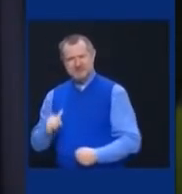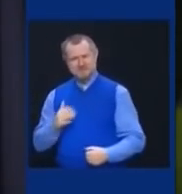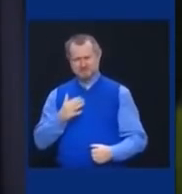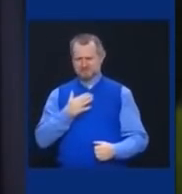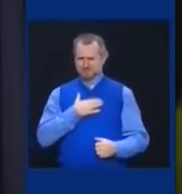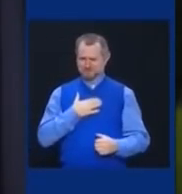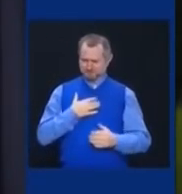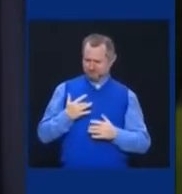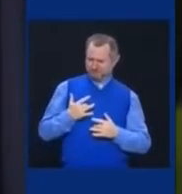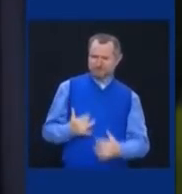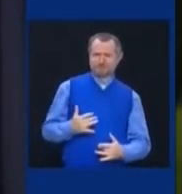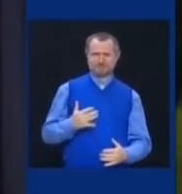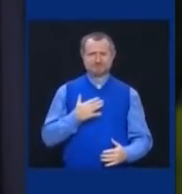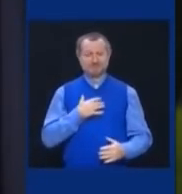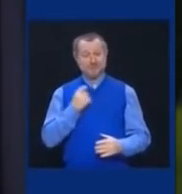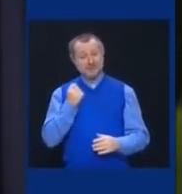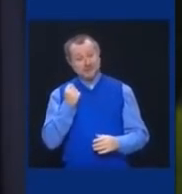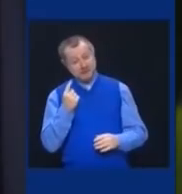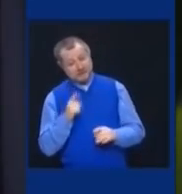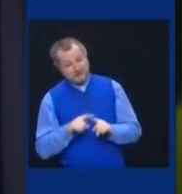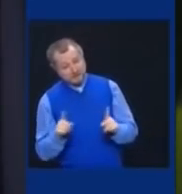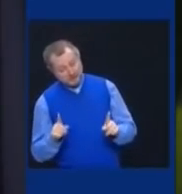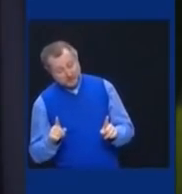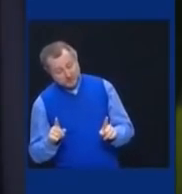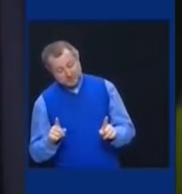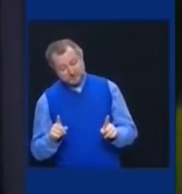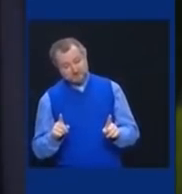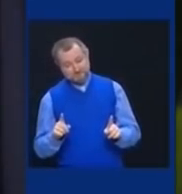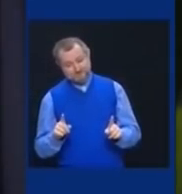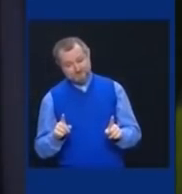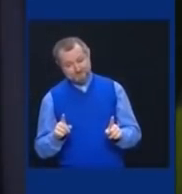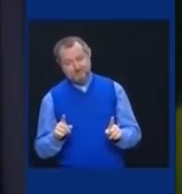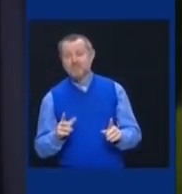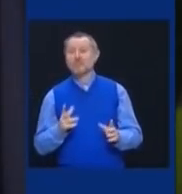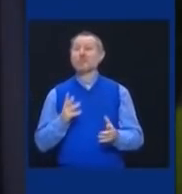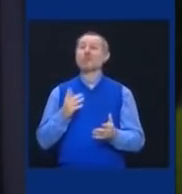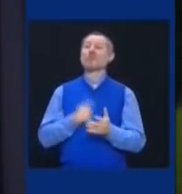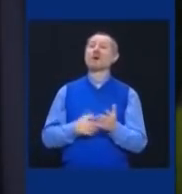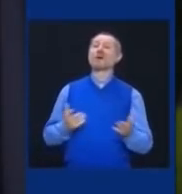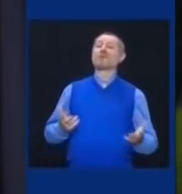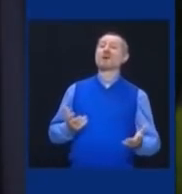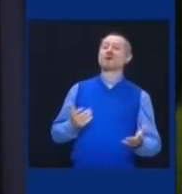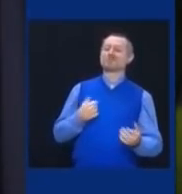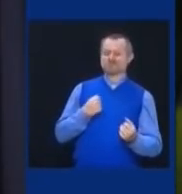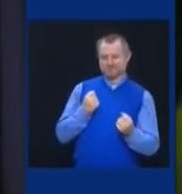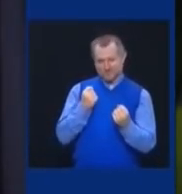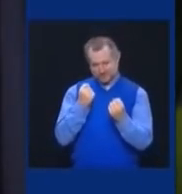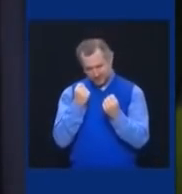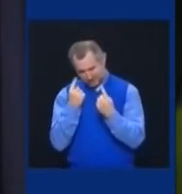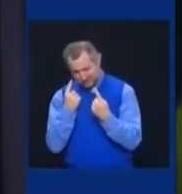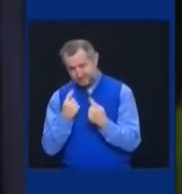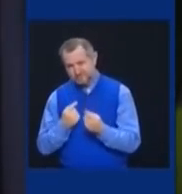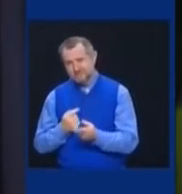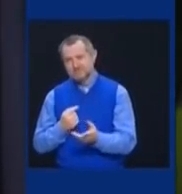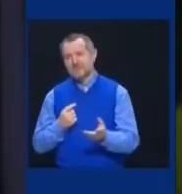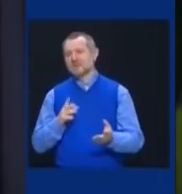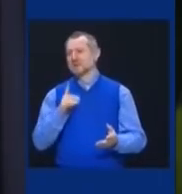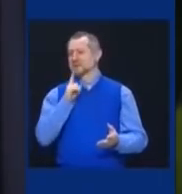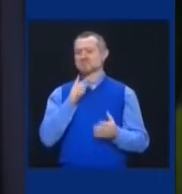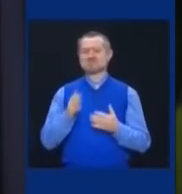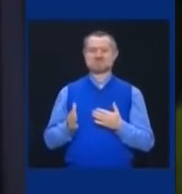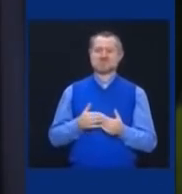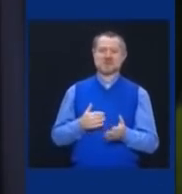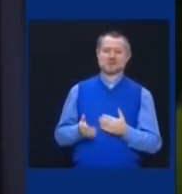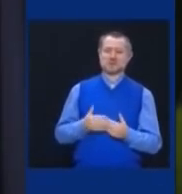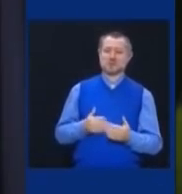that. However, what I also understand is it doesn't matter. Mm-hmm. It doesn't